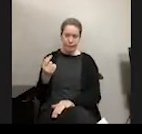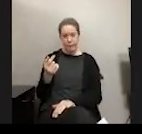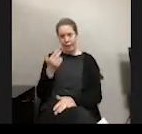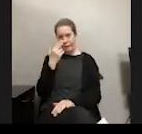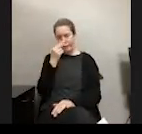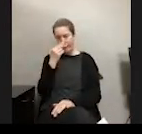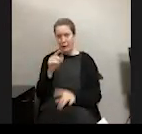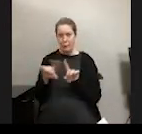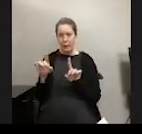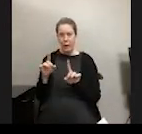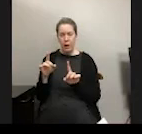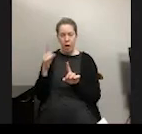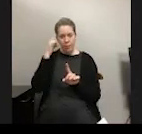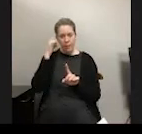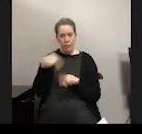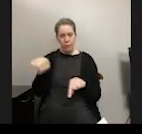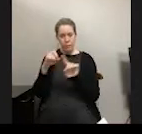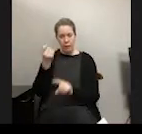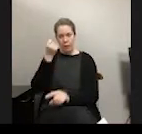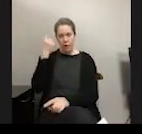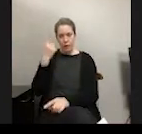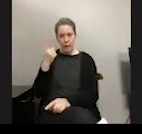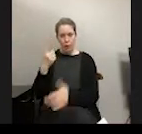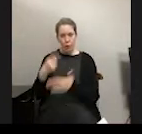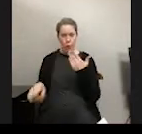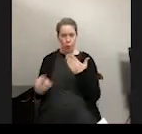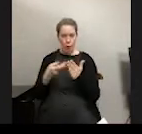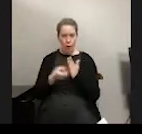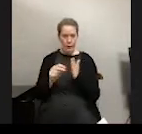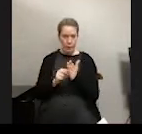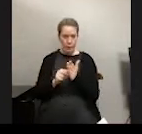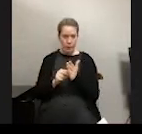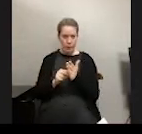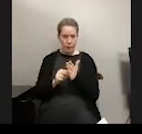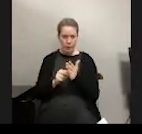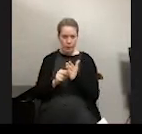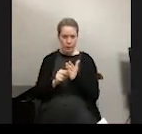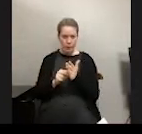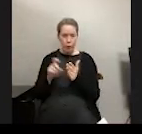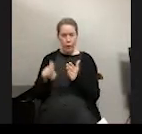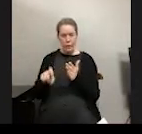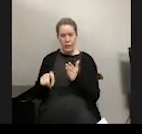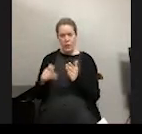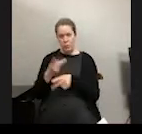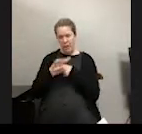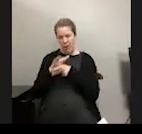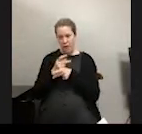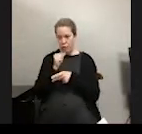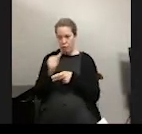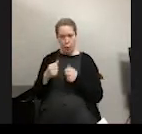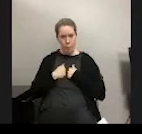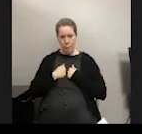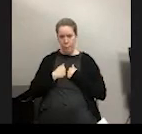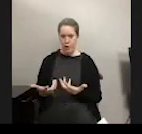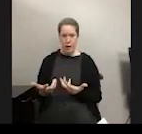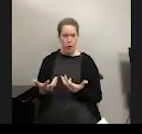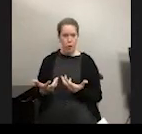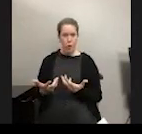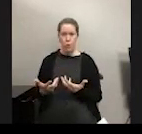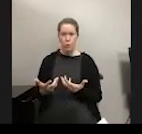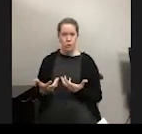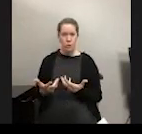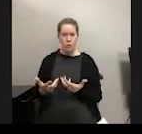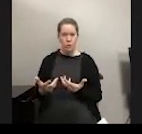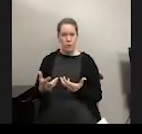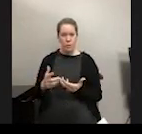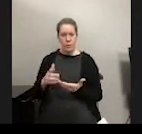It's a bit of a win-win, but we need to be careful not to burn out our sector, right? Our arts and culture sector, because we're going to be leaning on them a lot. I say it's a